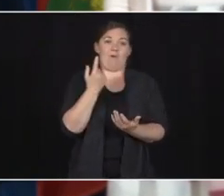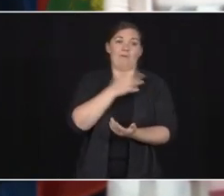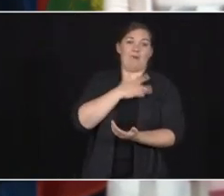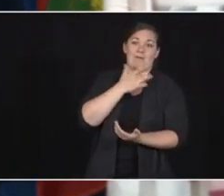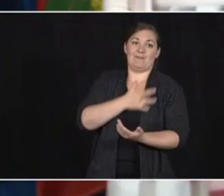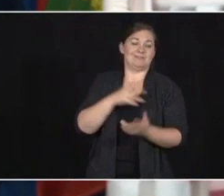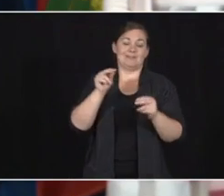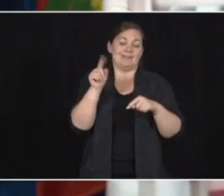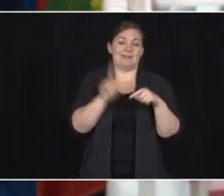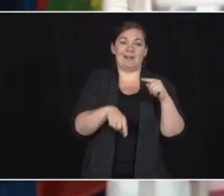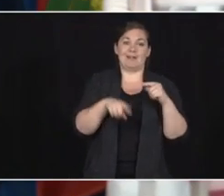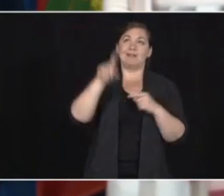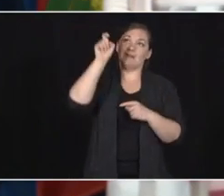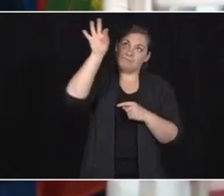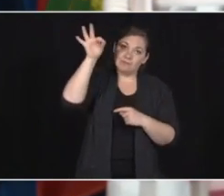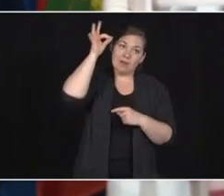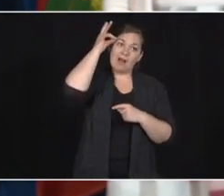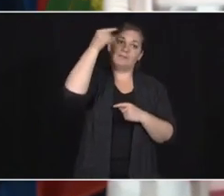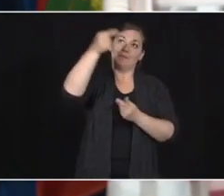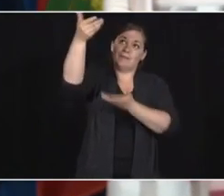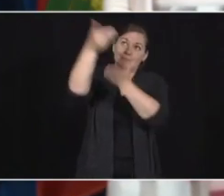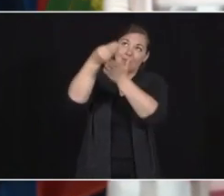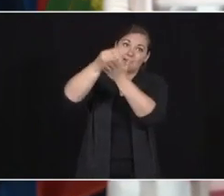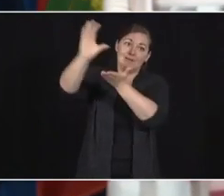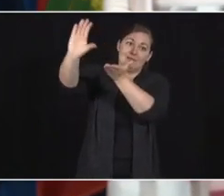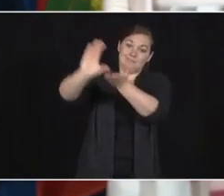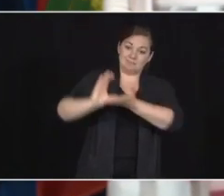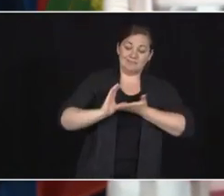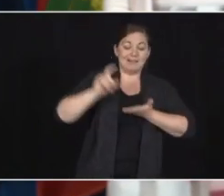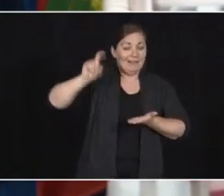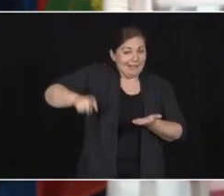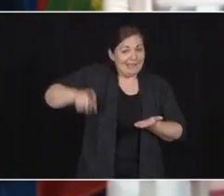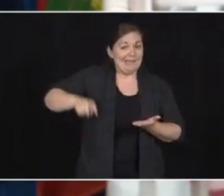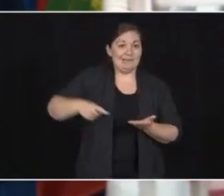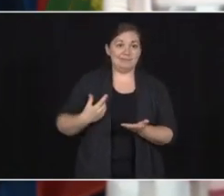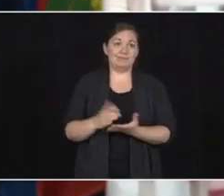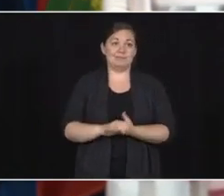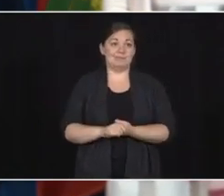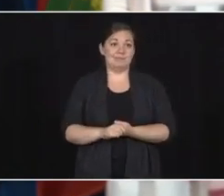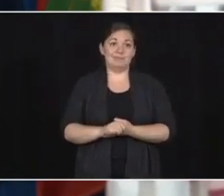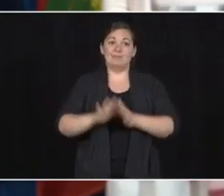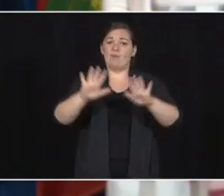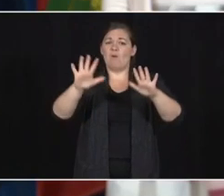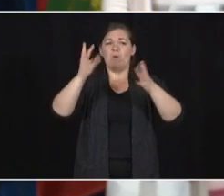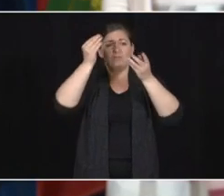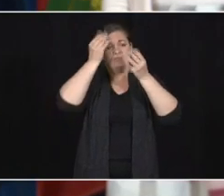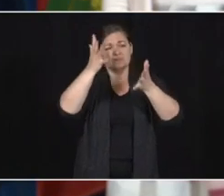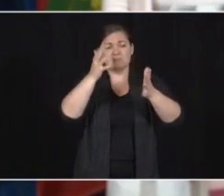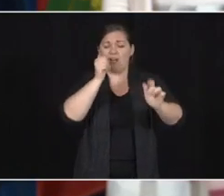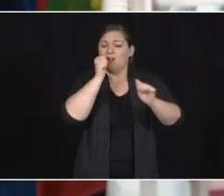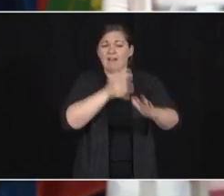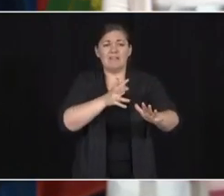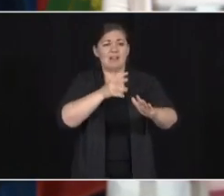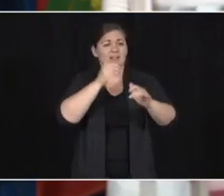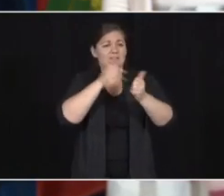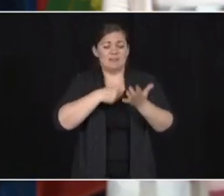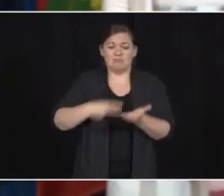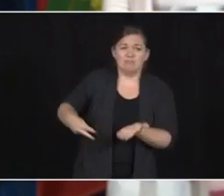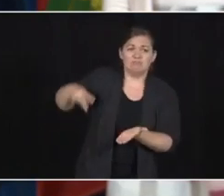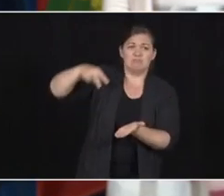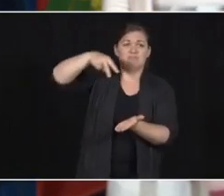their support, their financial support. And let me tell you, I don't think there's a day that goes by that I'm not up here saying what a great